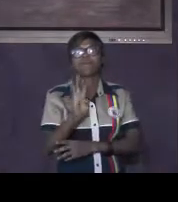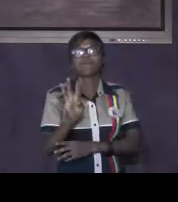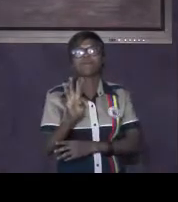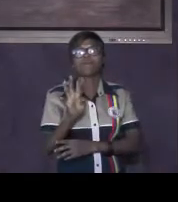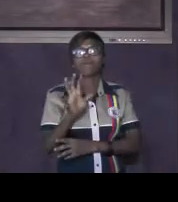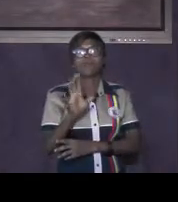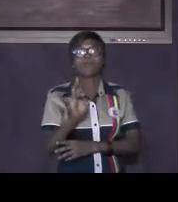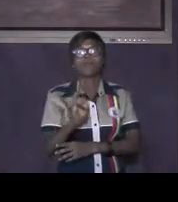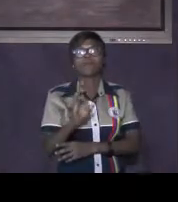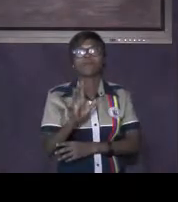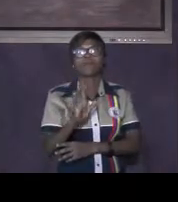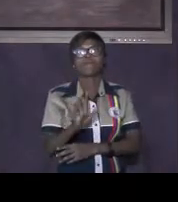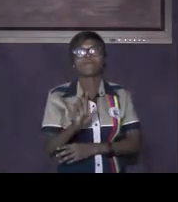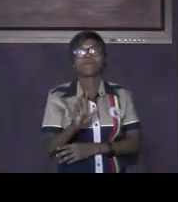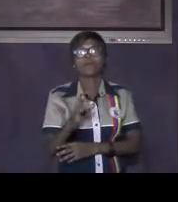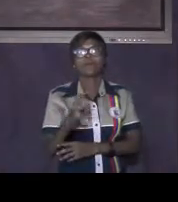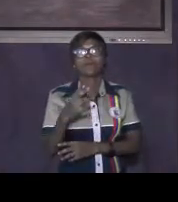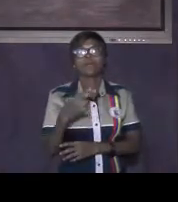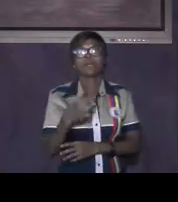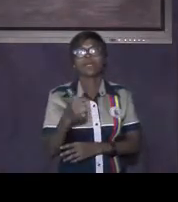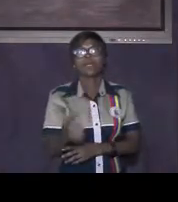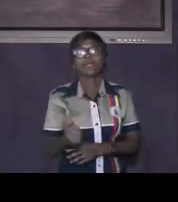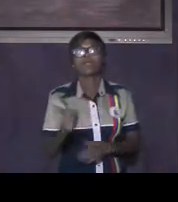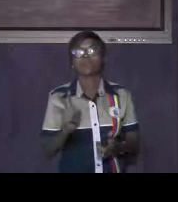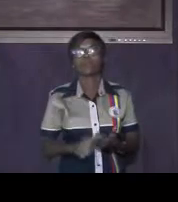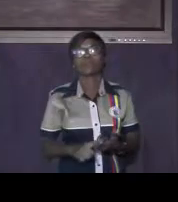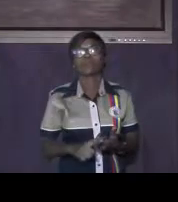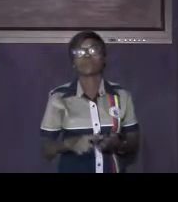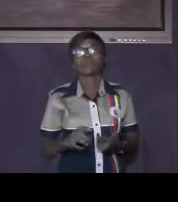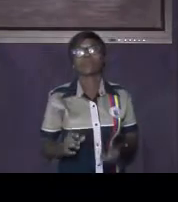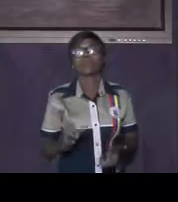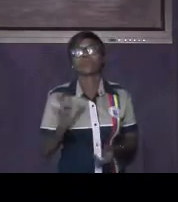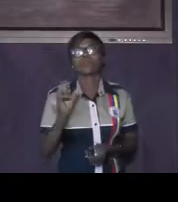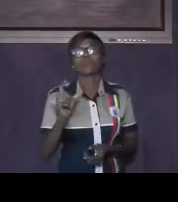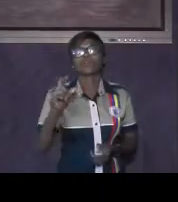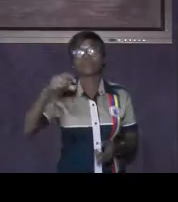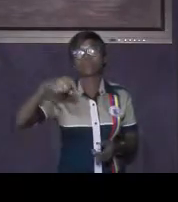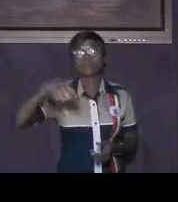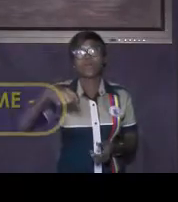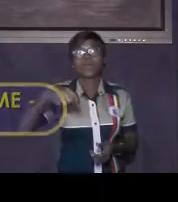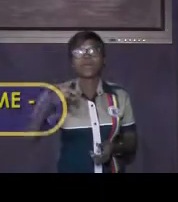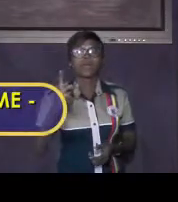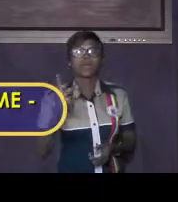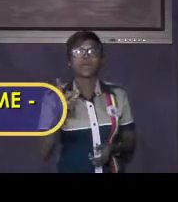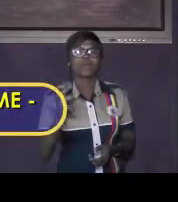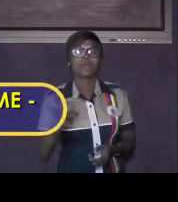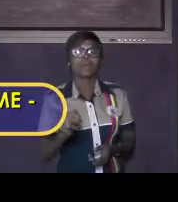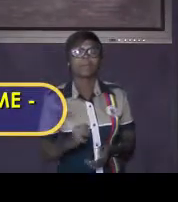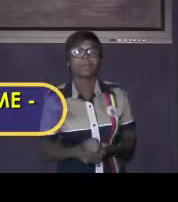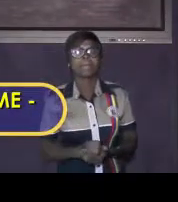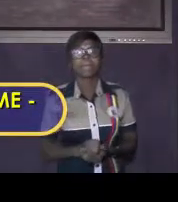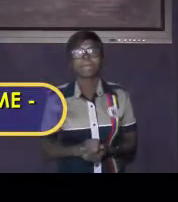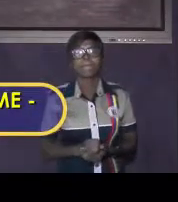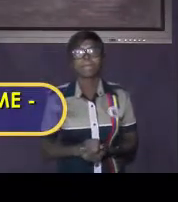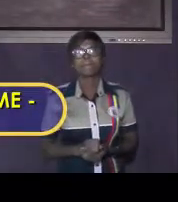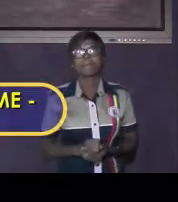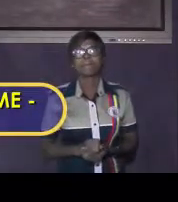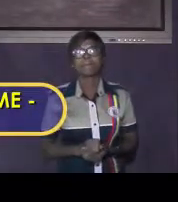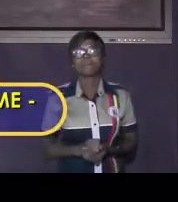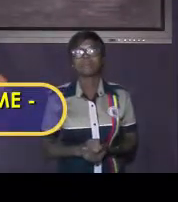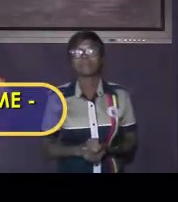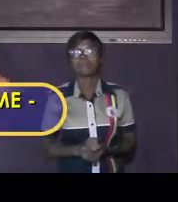475 hectares to square kilometers. So now we need to look for a relationship between hectares and square